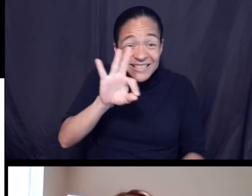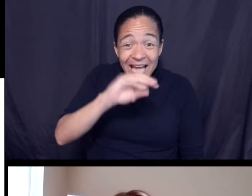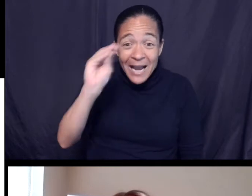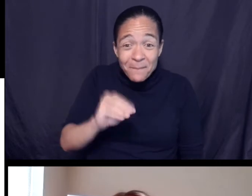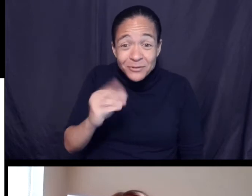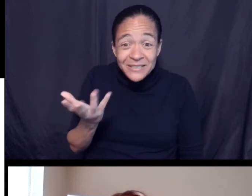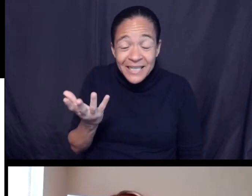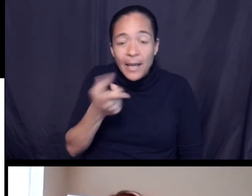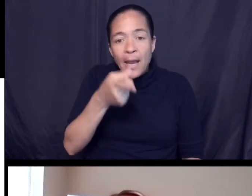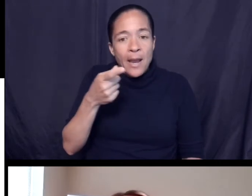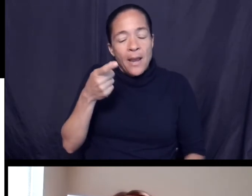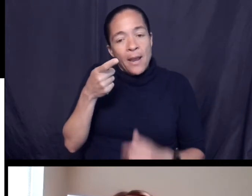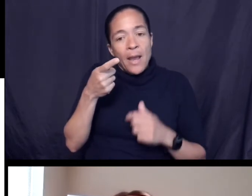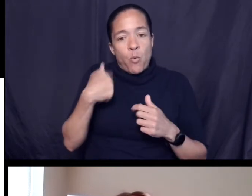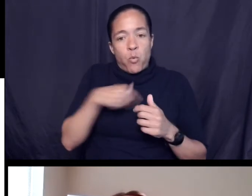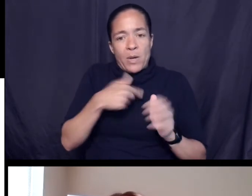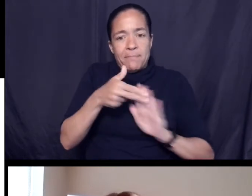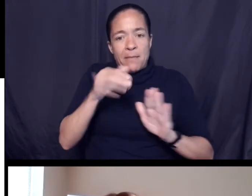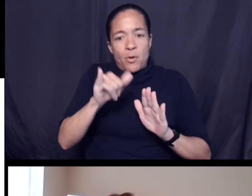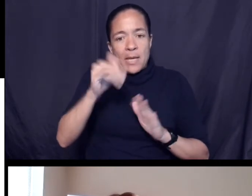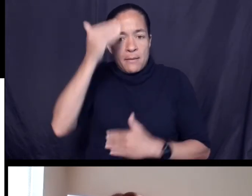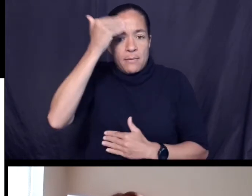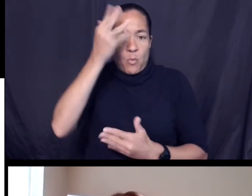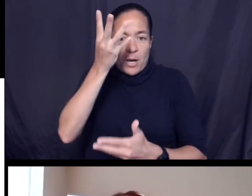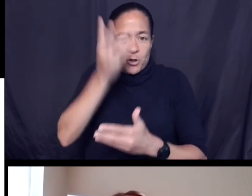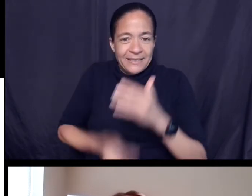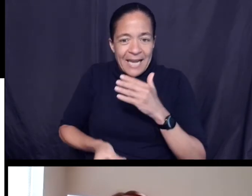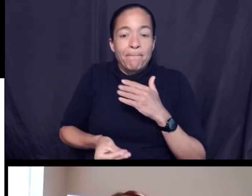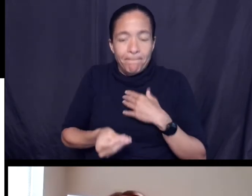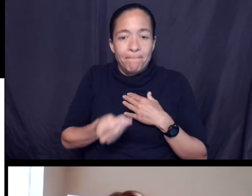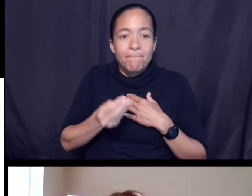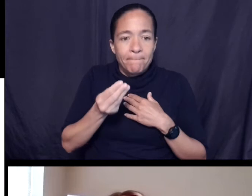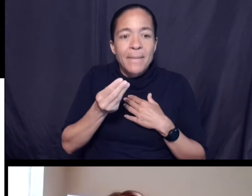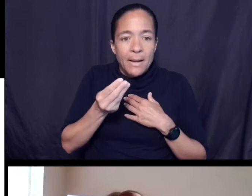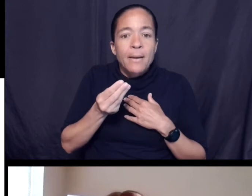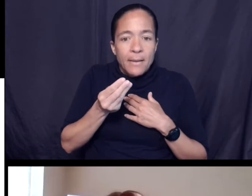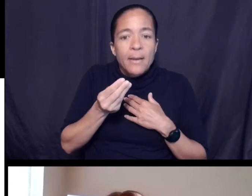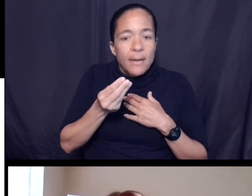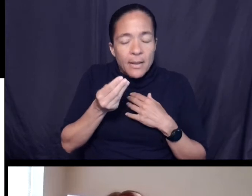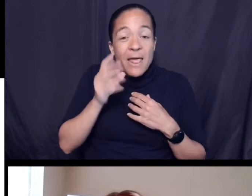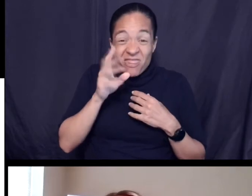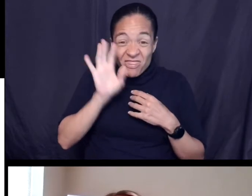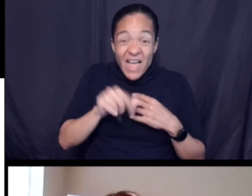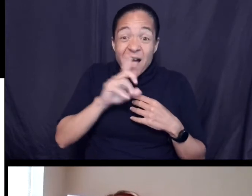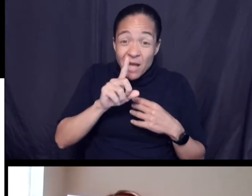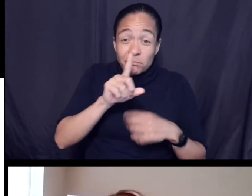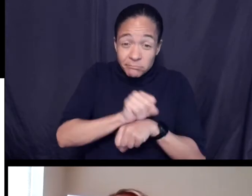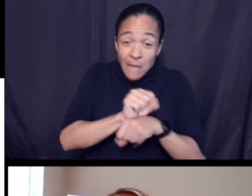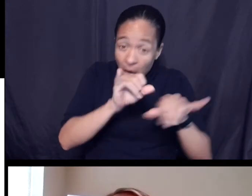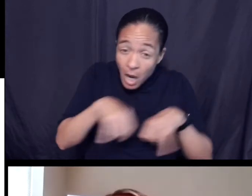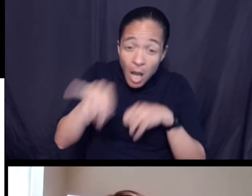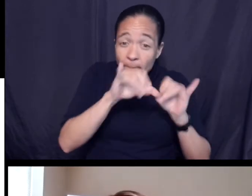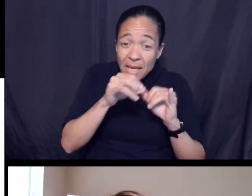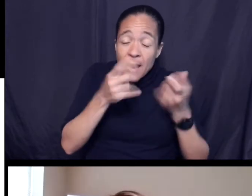the awareness gap, something very common that few people have heard of, and we really don't want that. There's that gap there, and we need to fix